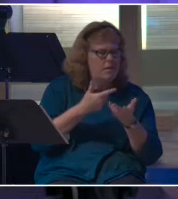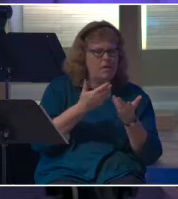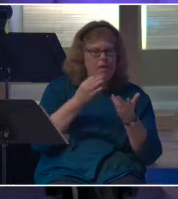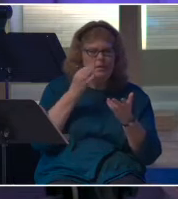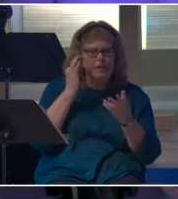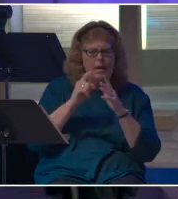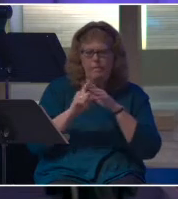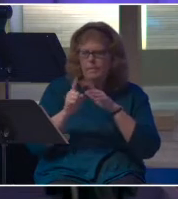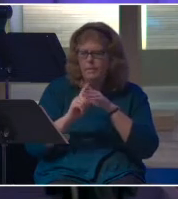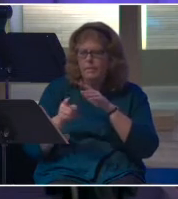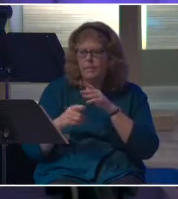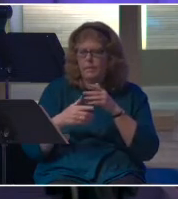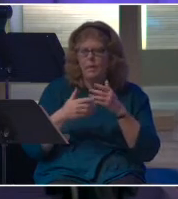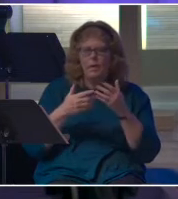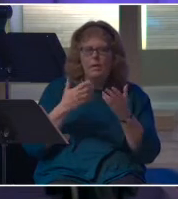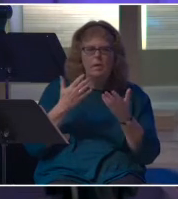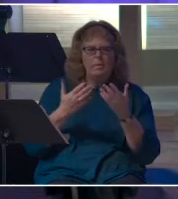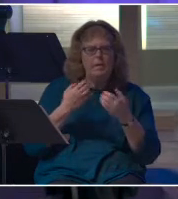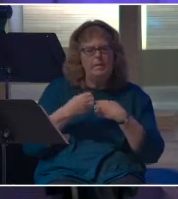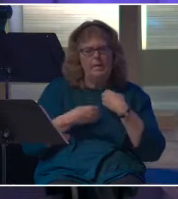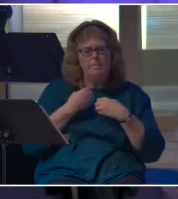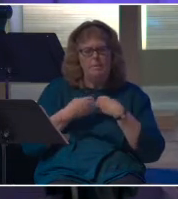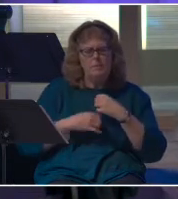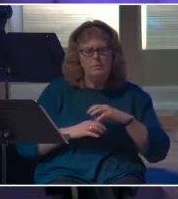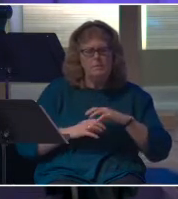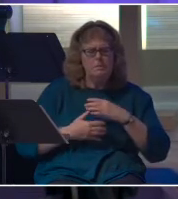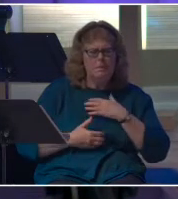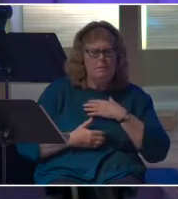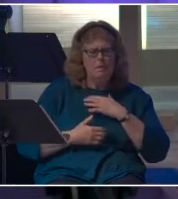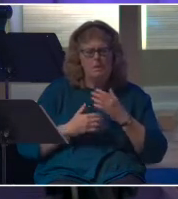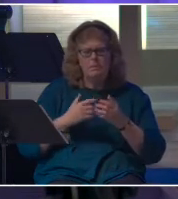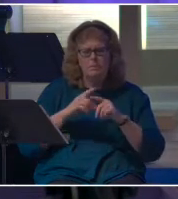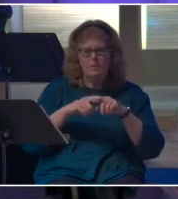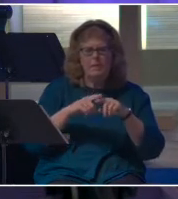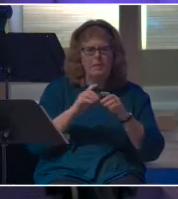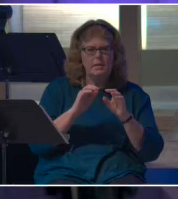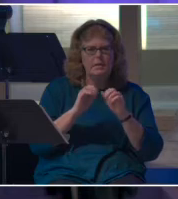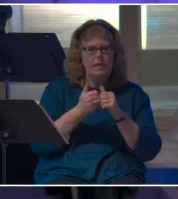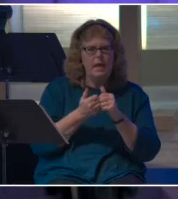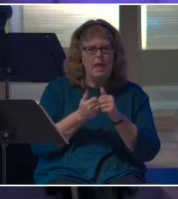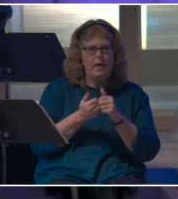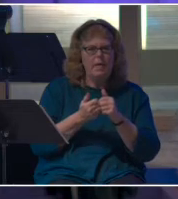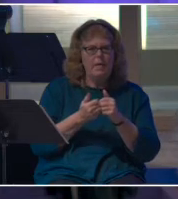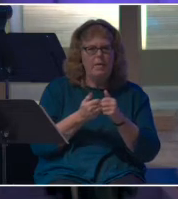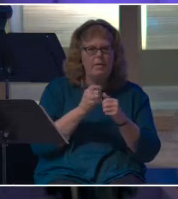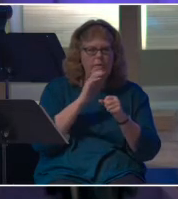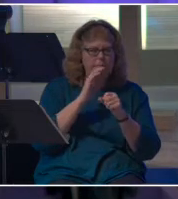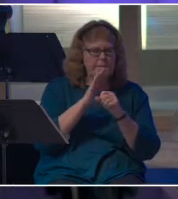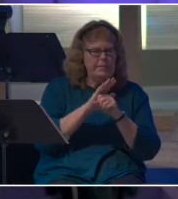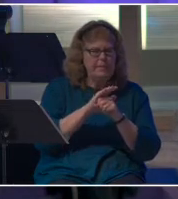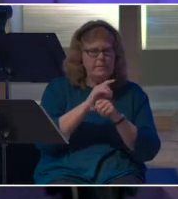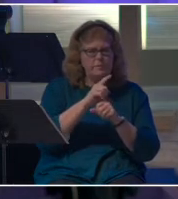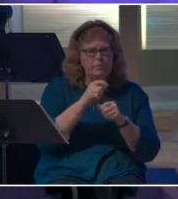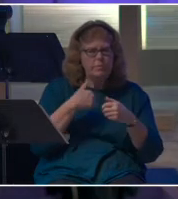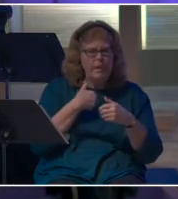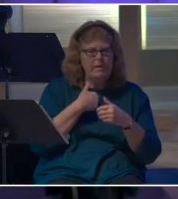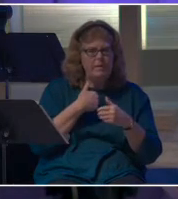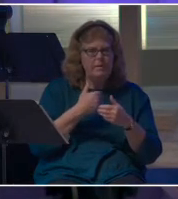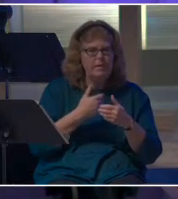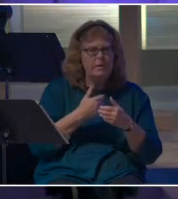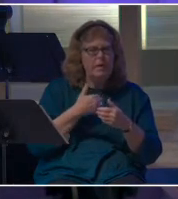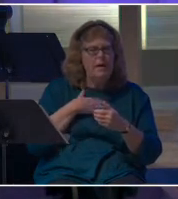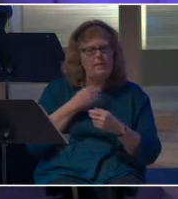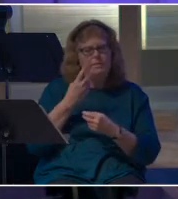cat, where there may be some emotional turmoil depending on how committed you are to that animal. I had